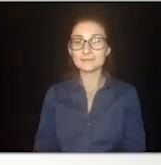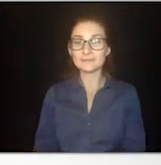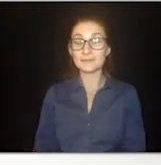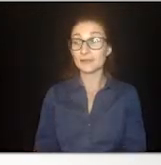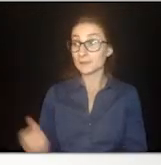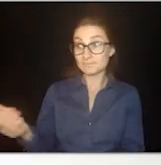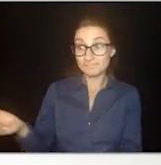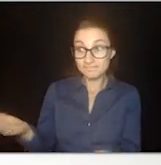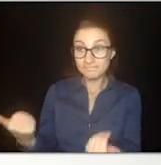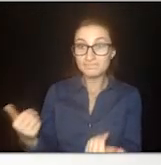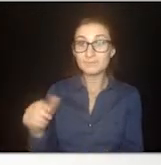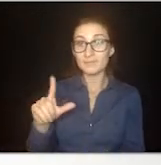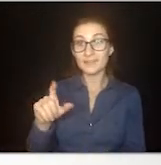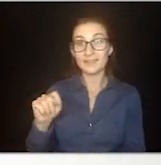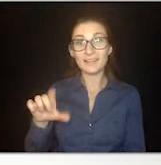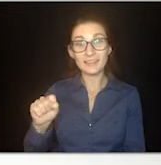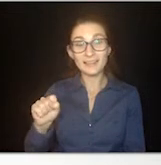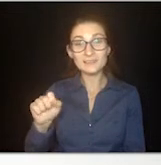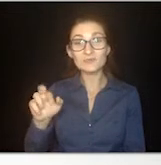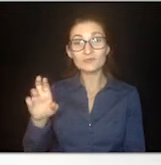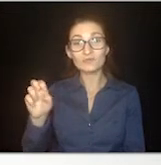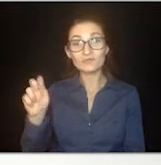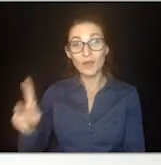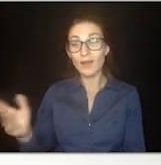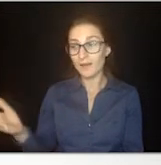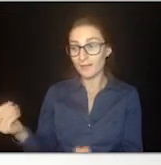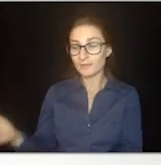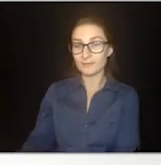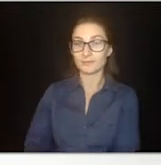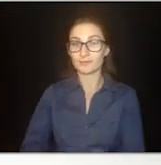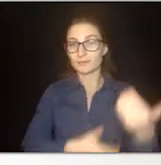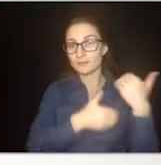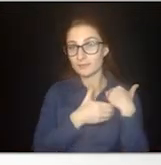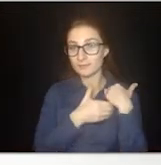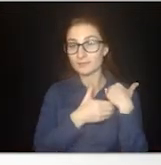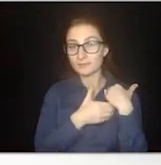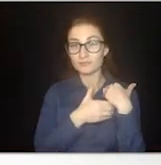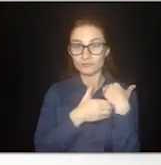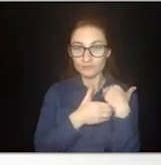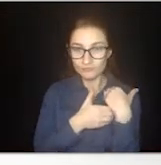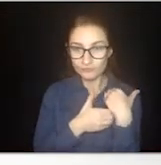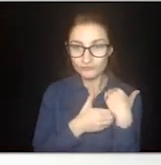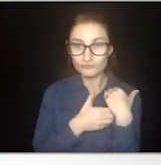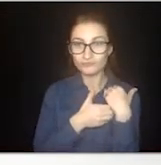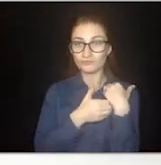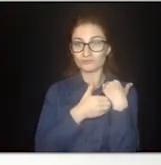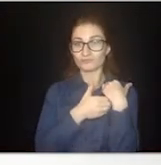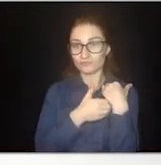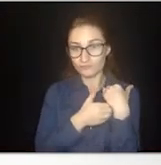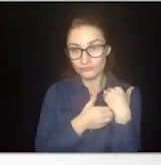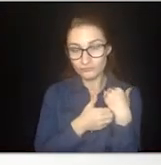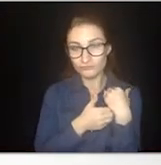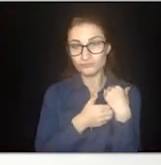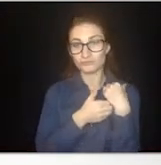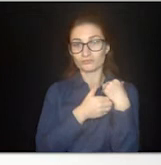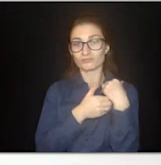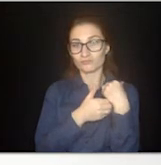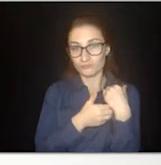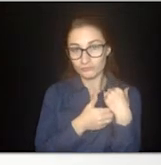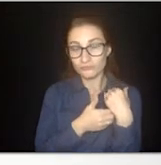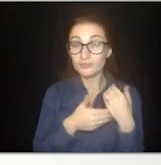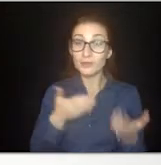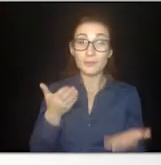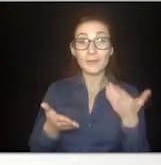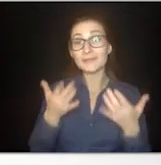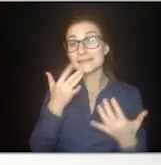let's rock. Sit in the chair. Puts the child in the chair with them, with the blanket, and rock. And maybe you sing a